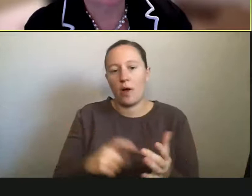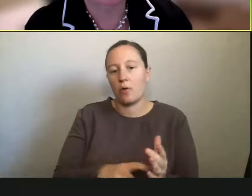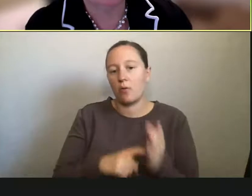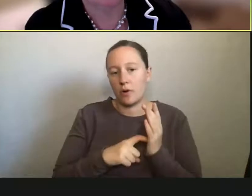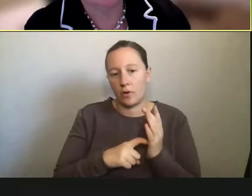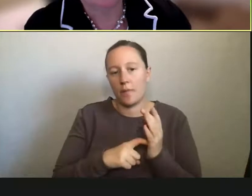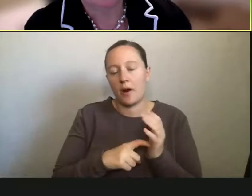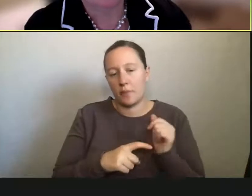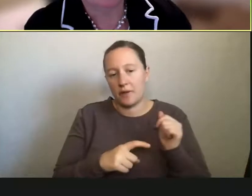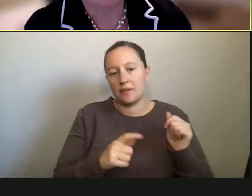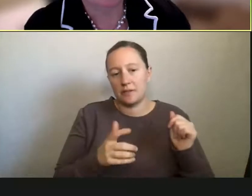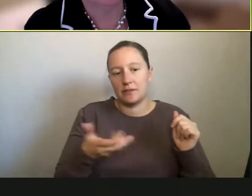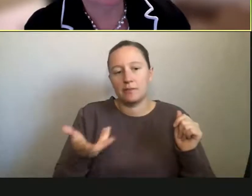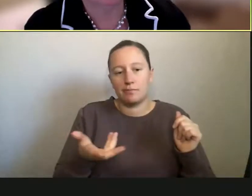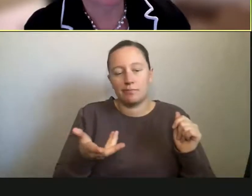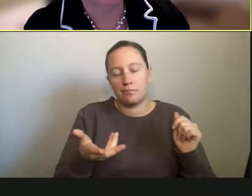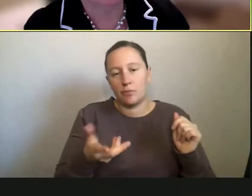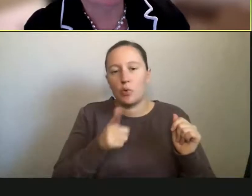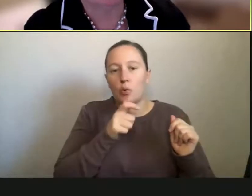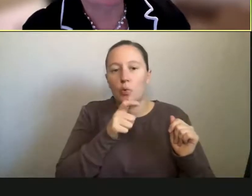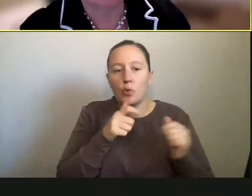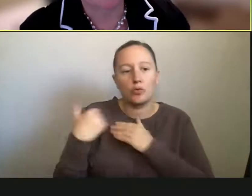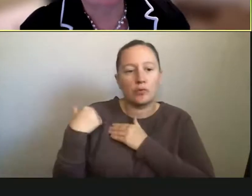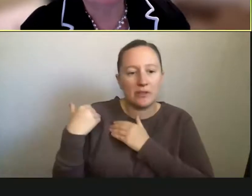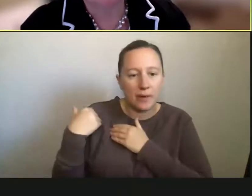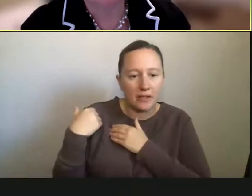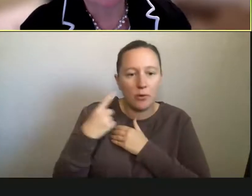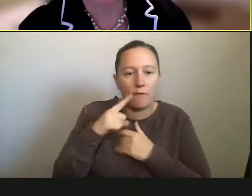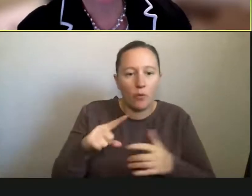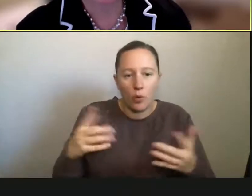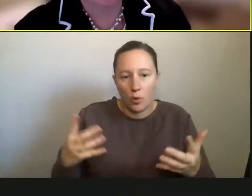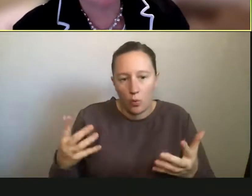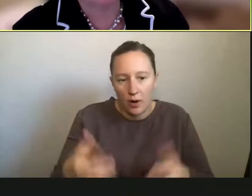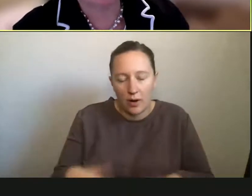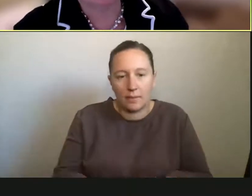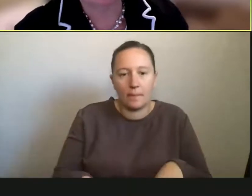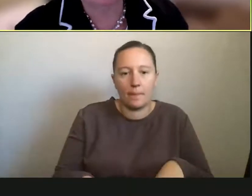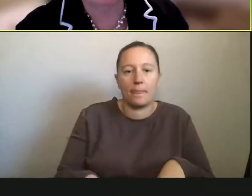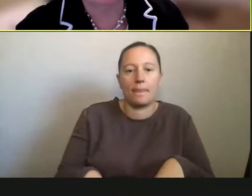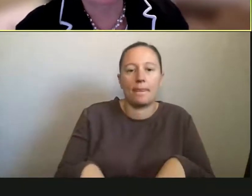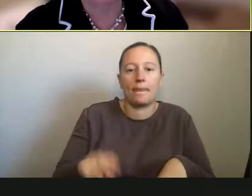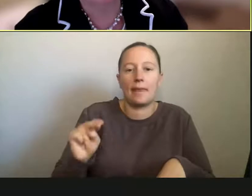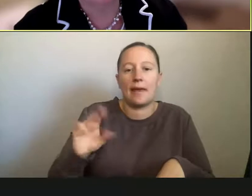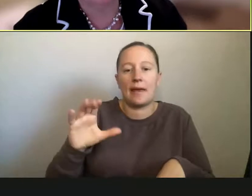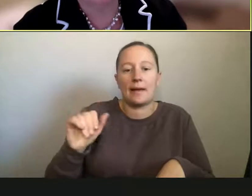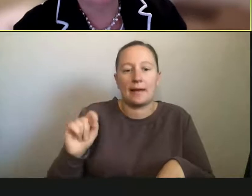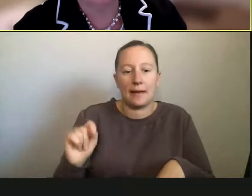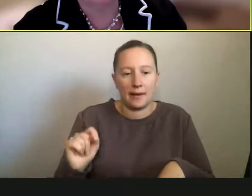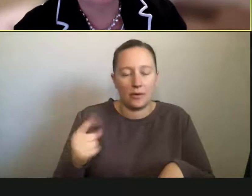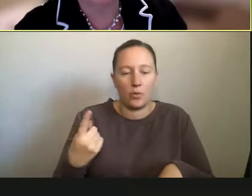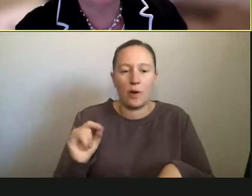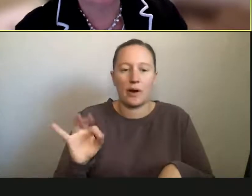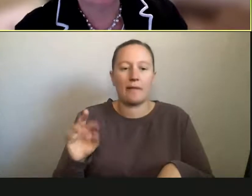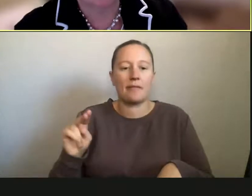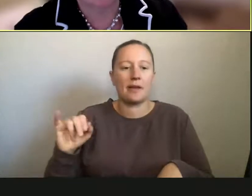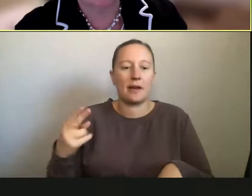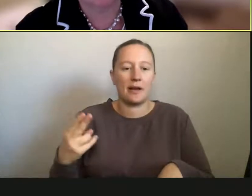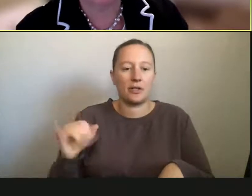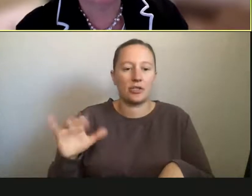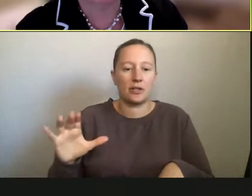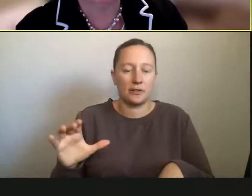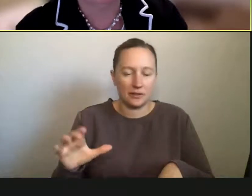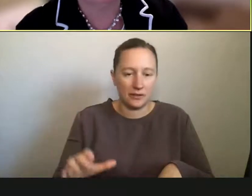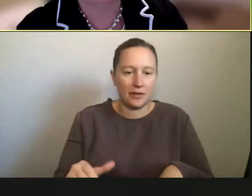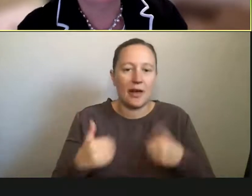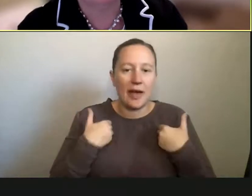requirements are going to be, who's going to be responsible for what. And NCATS, one of the NIHICs,